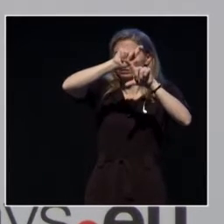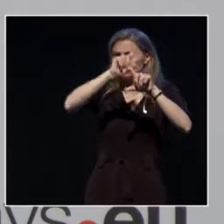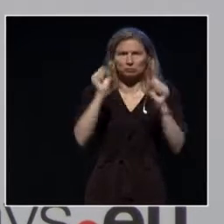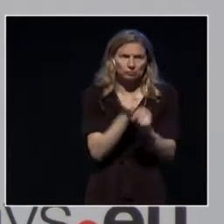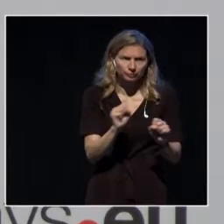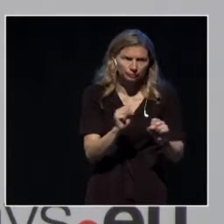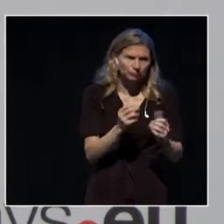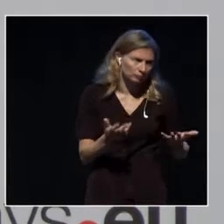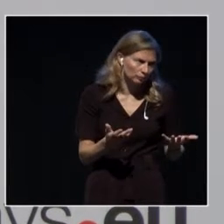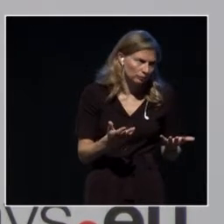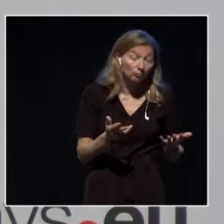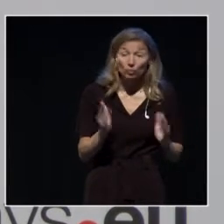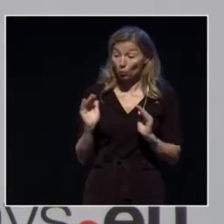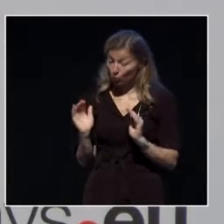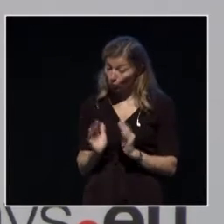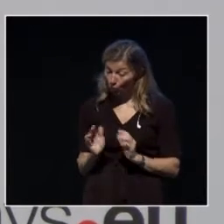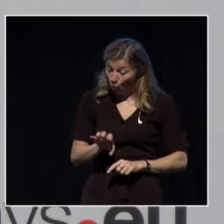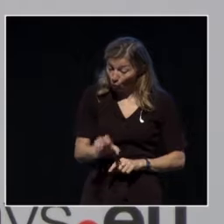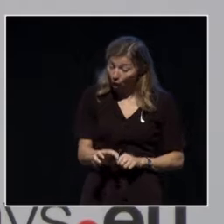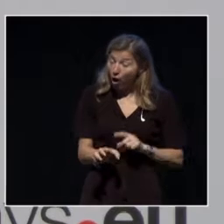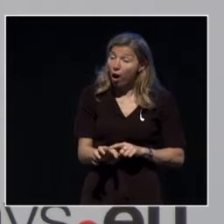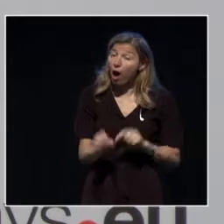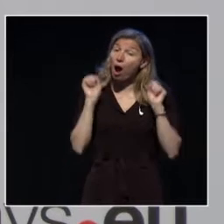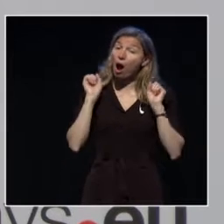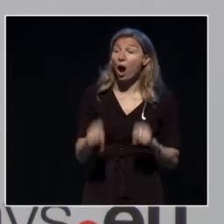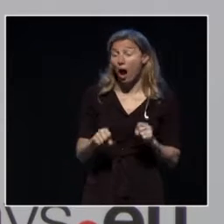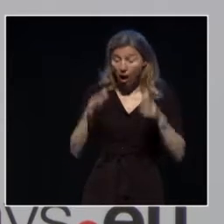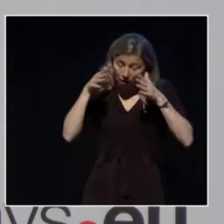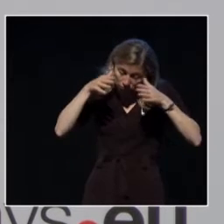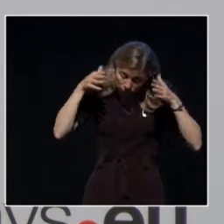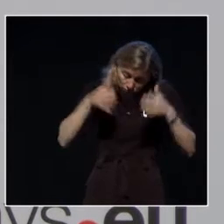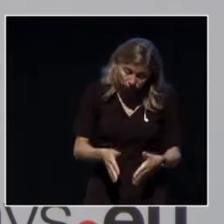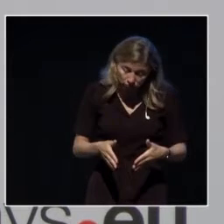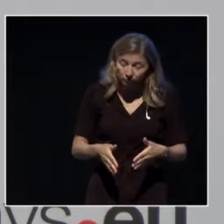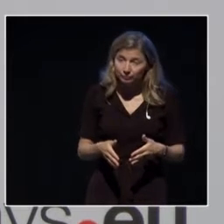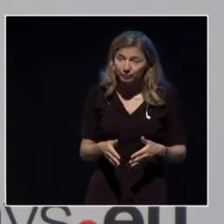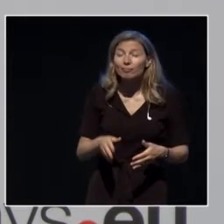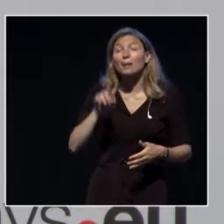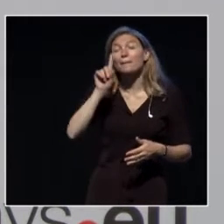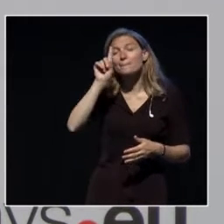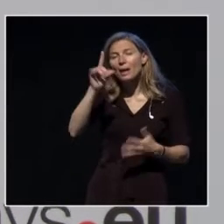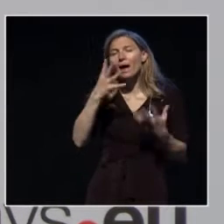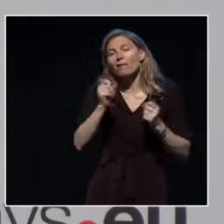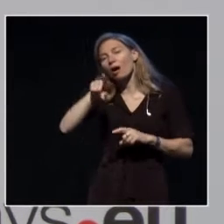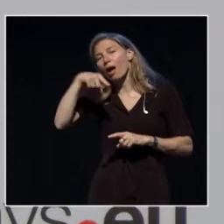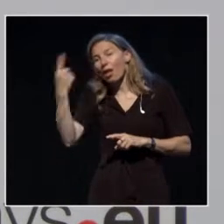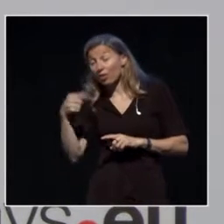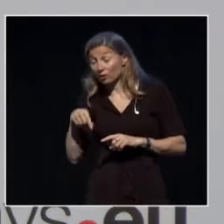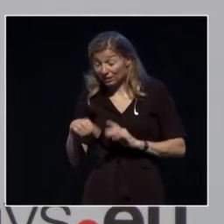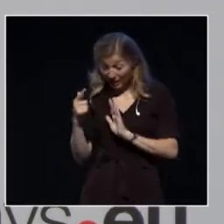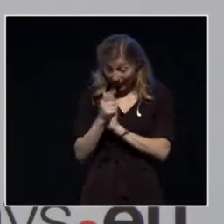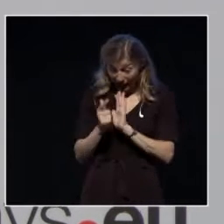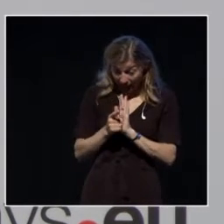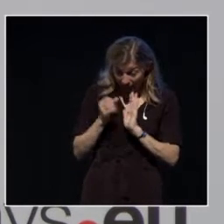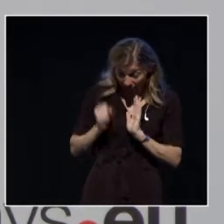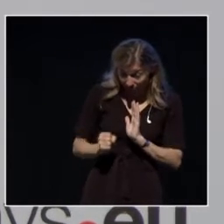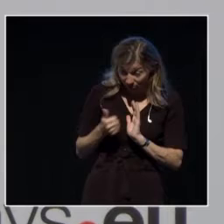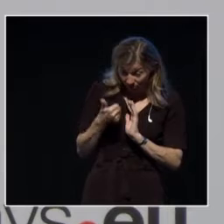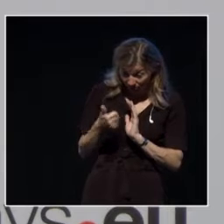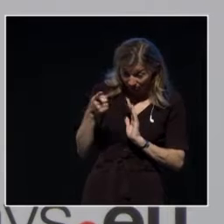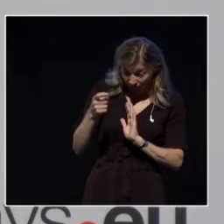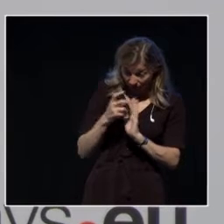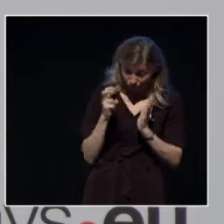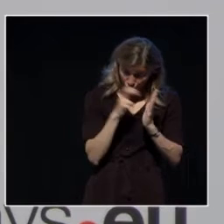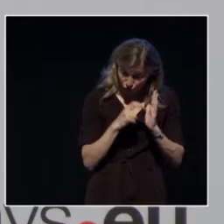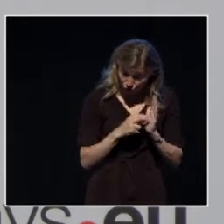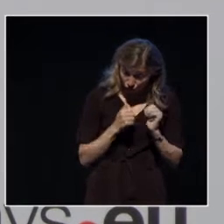have a question of formalization. Are they legally registered? Are they paying taxes? What are the benefits of